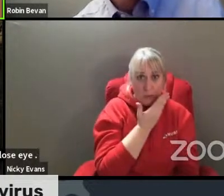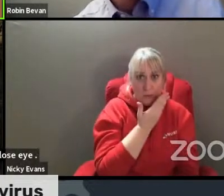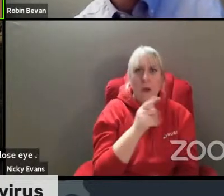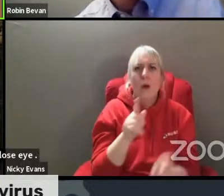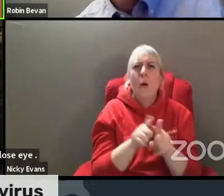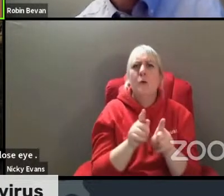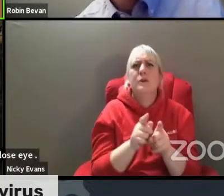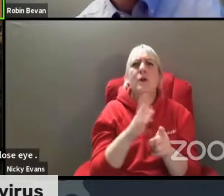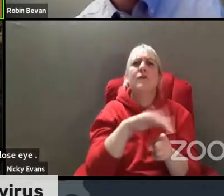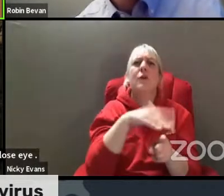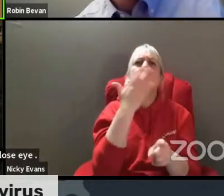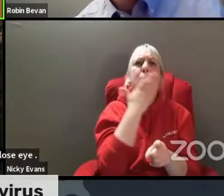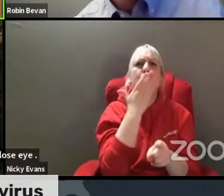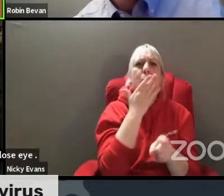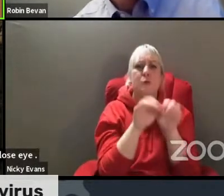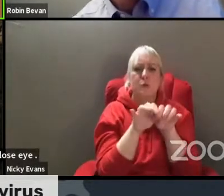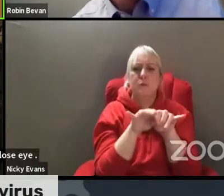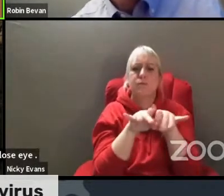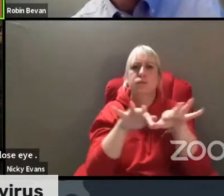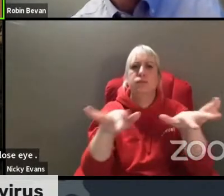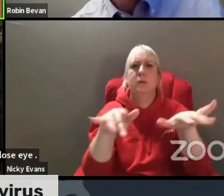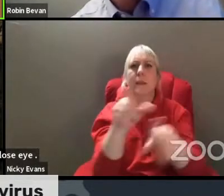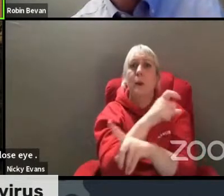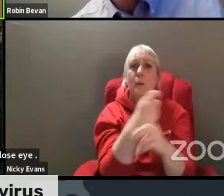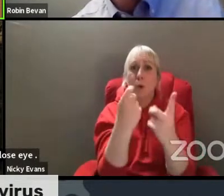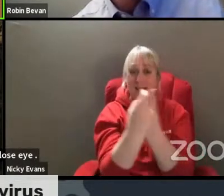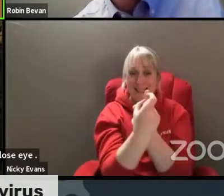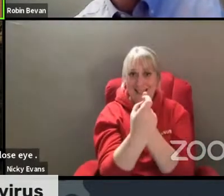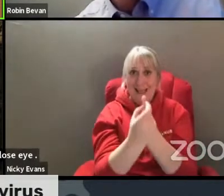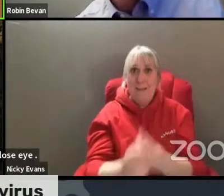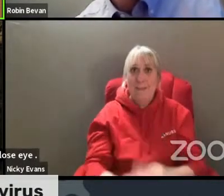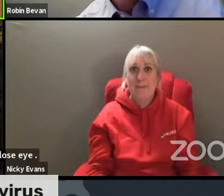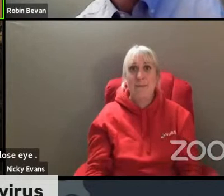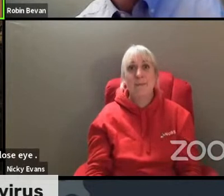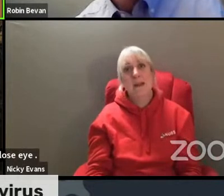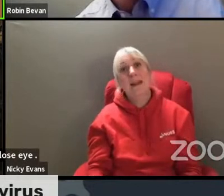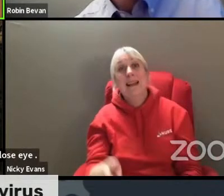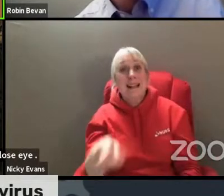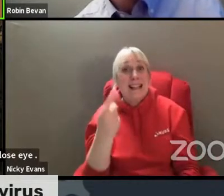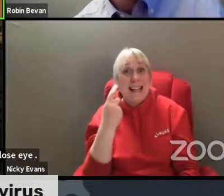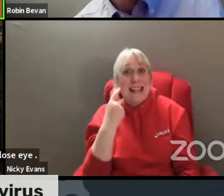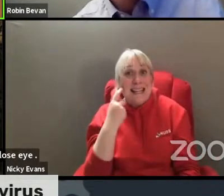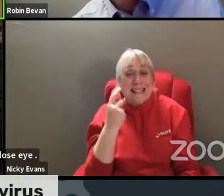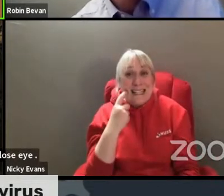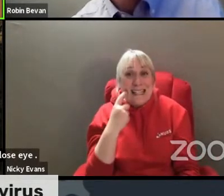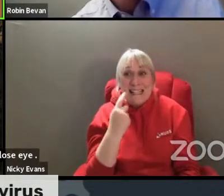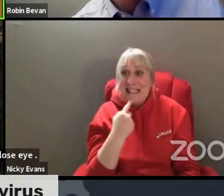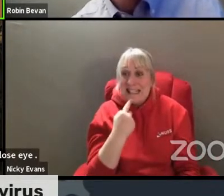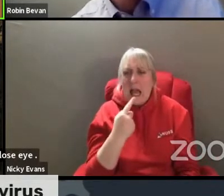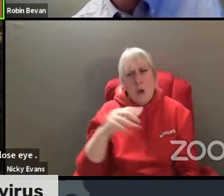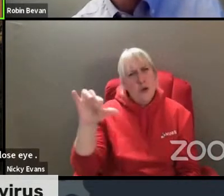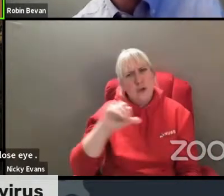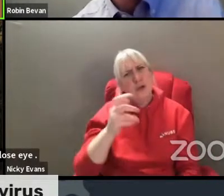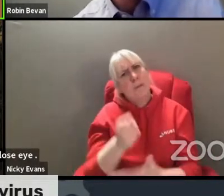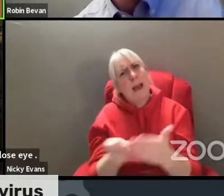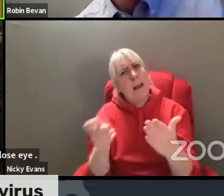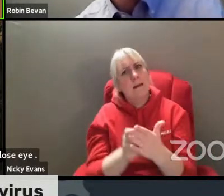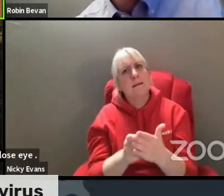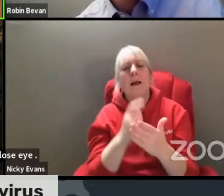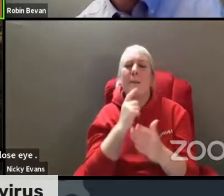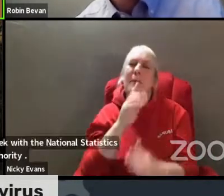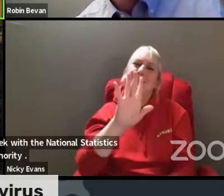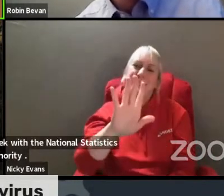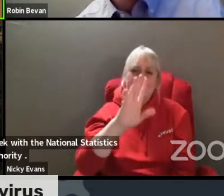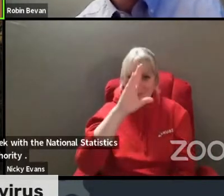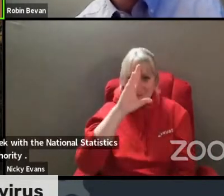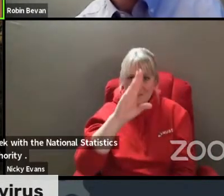into the community. So it's an easy thing to say, ballot, but that is not going to stop the school return on the 8th of